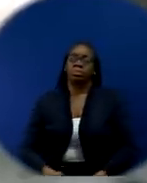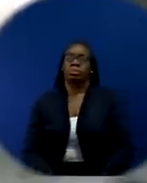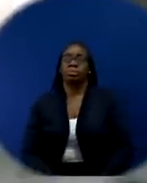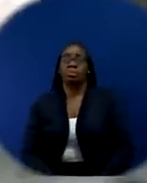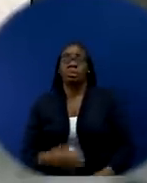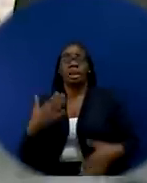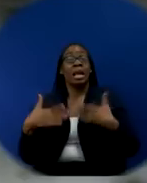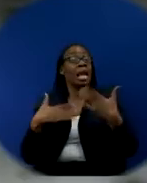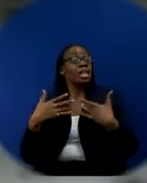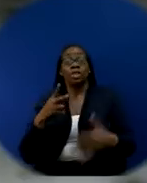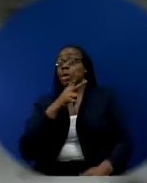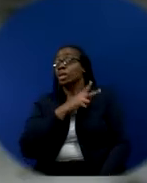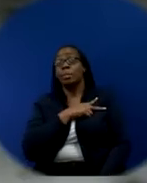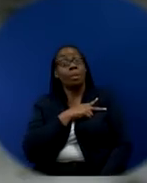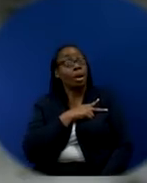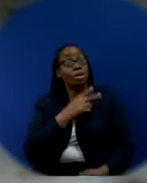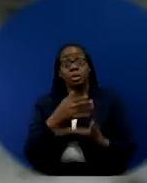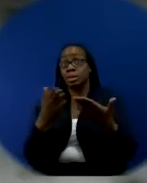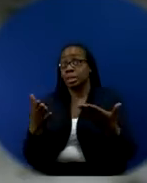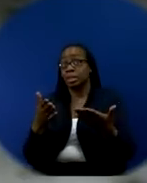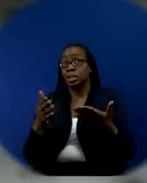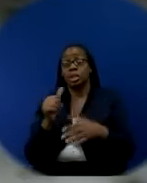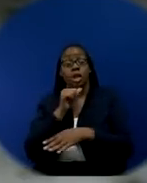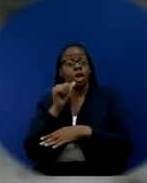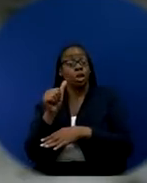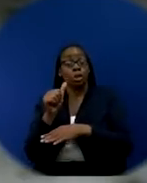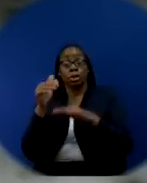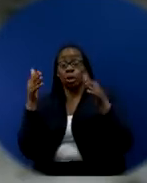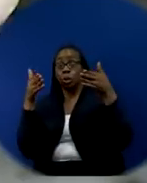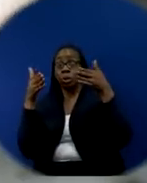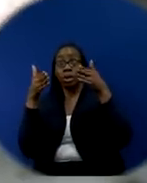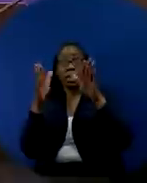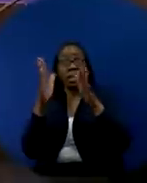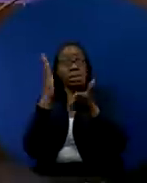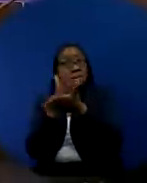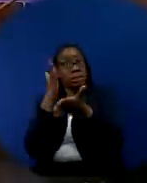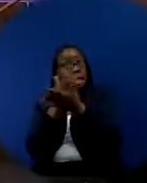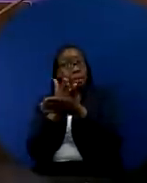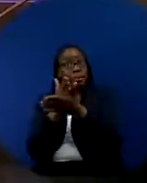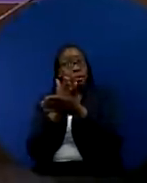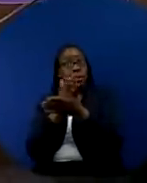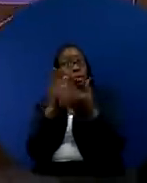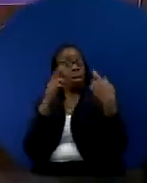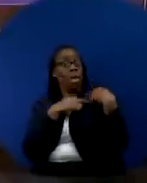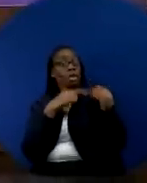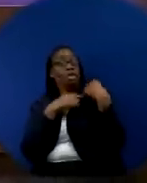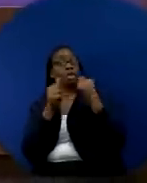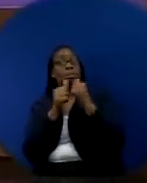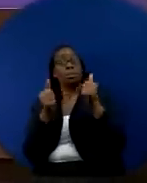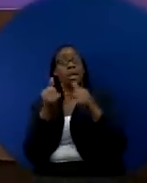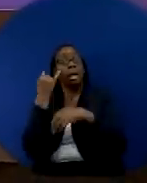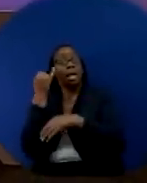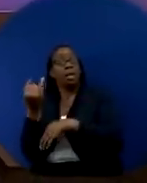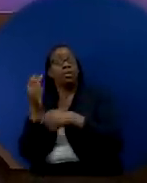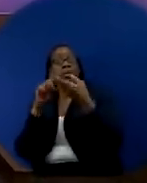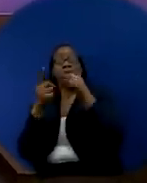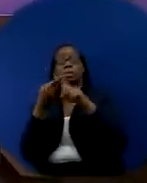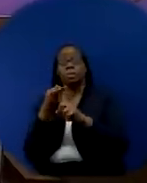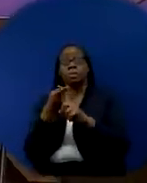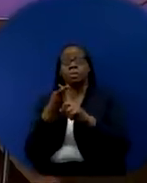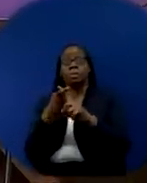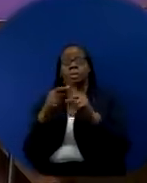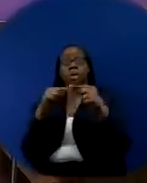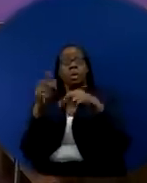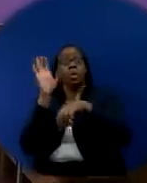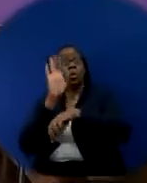Enjoy your personal stuff, but don't let it get in the way of a personal relationship with the Lord. If your friends don't understand when you want to come to church